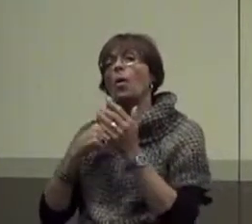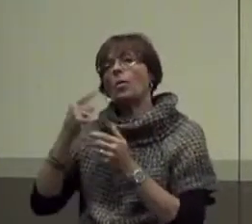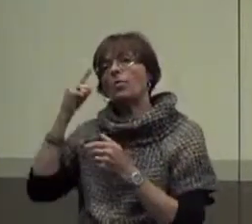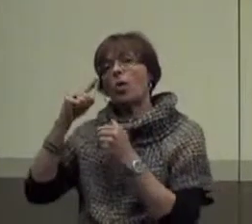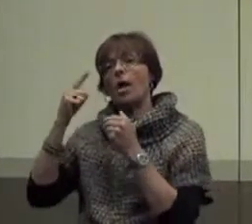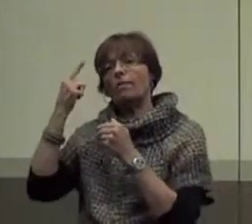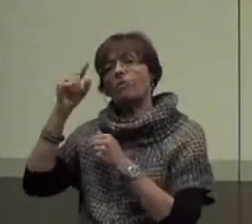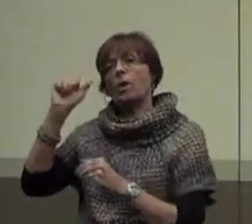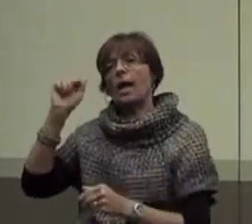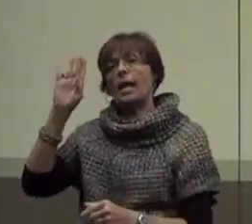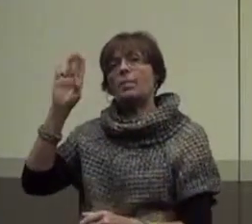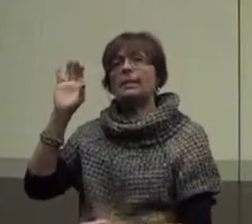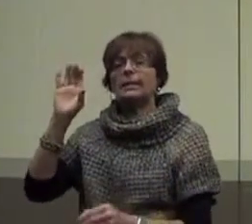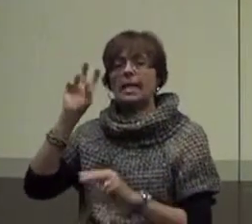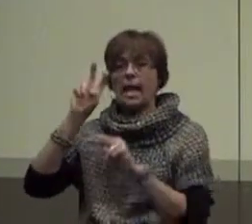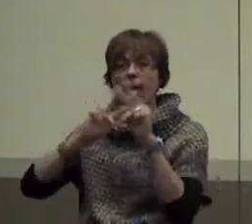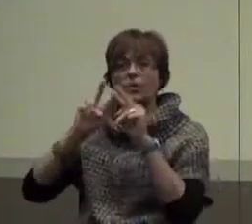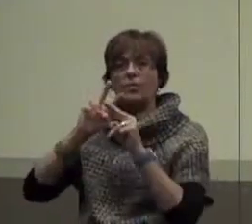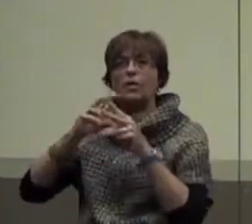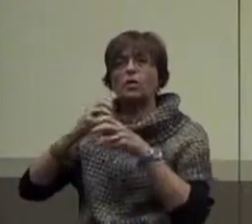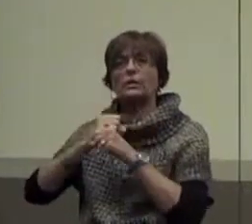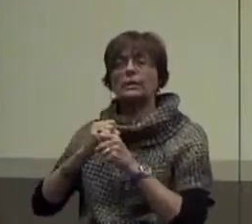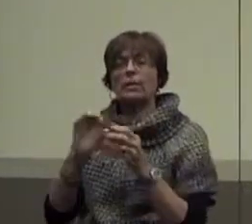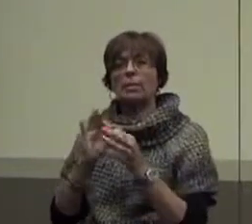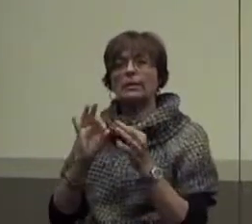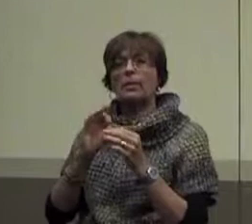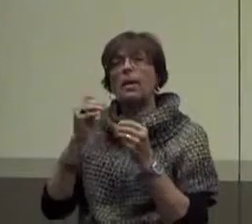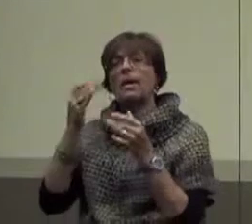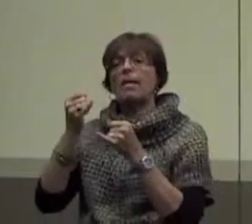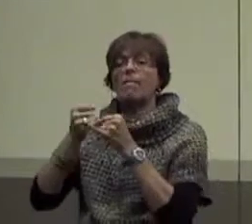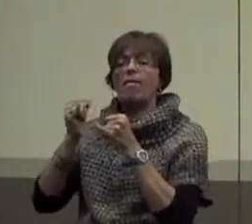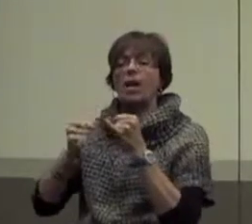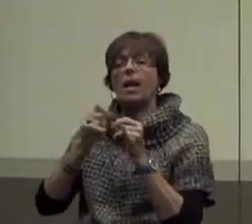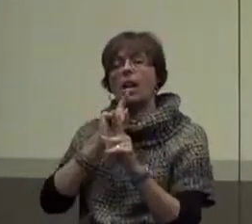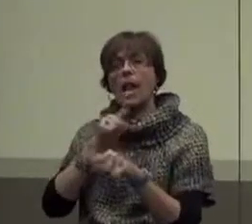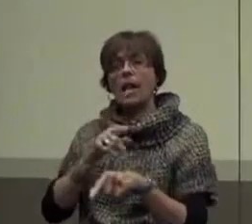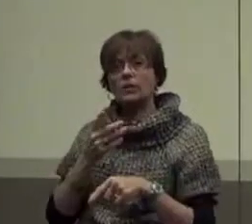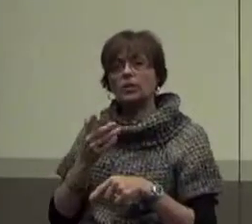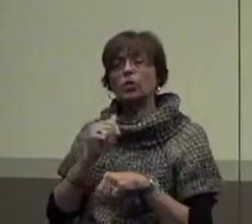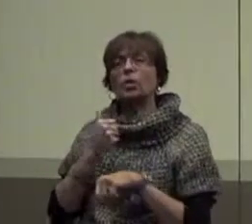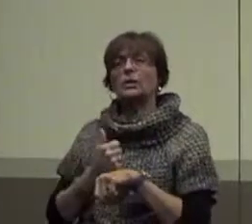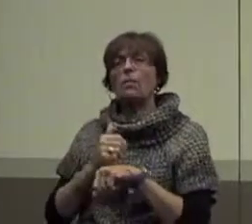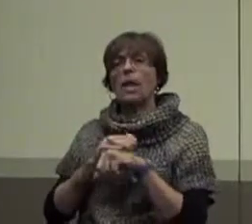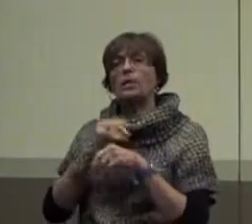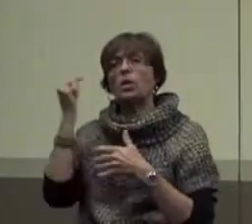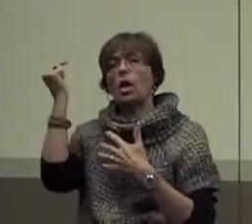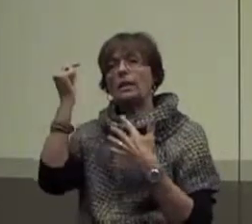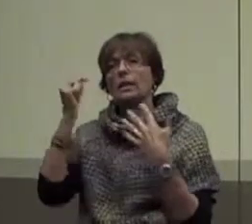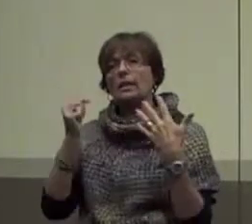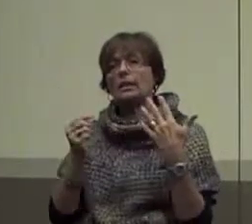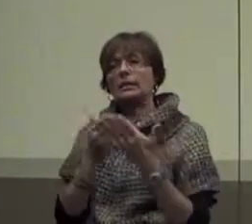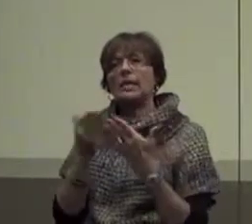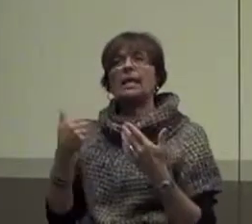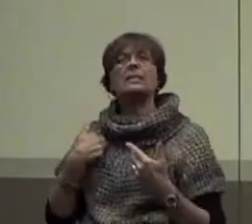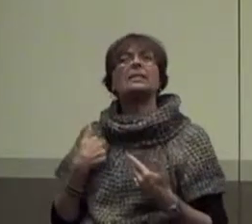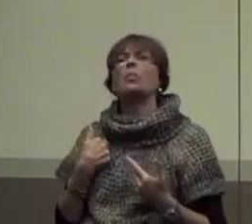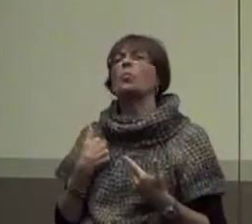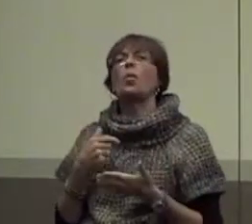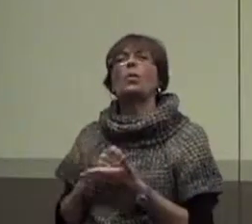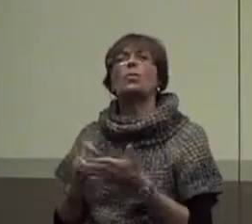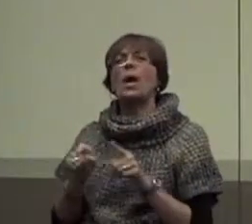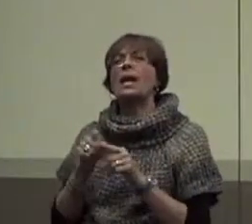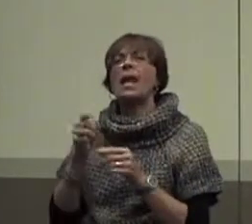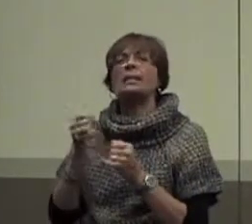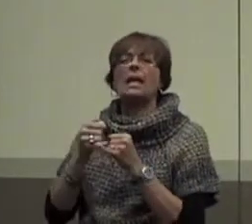ABC observation, our summary statement there, and then we have to give our final answer. So based on these things, what are we going to write as